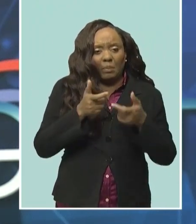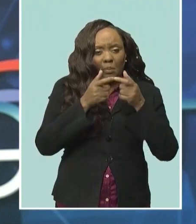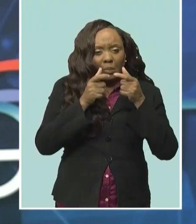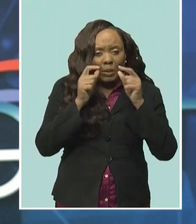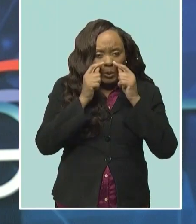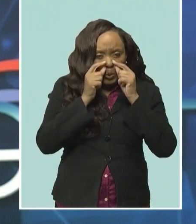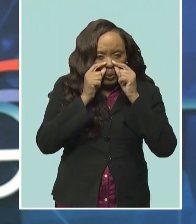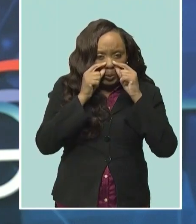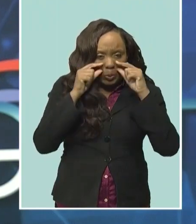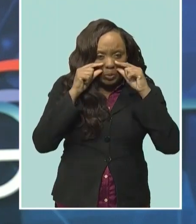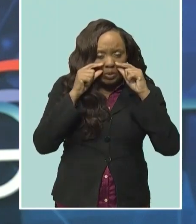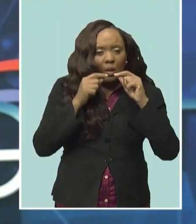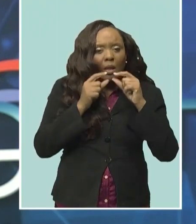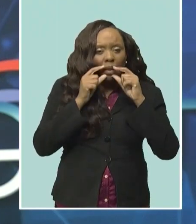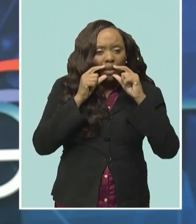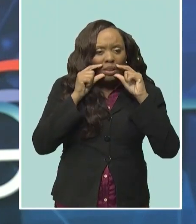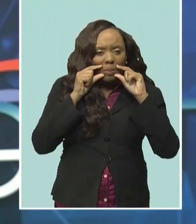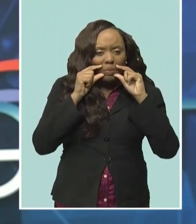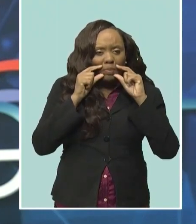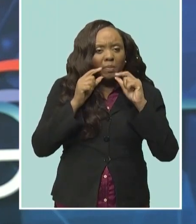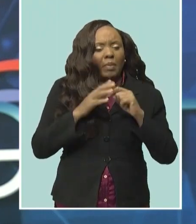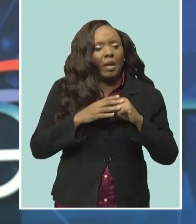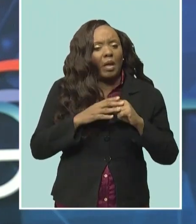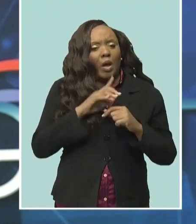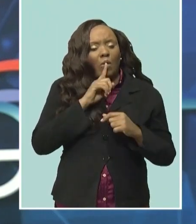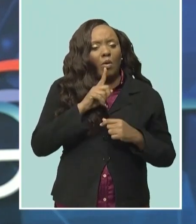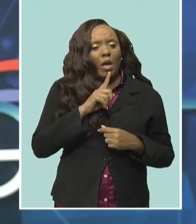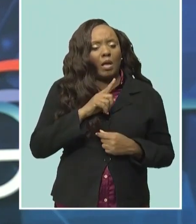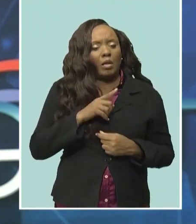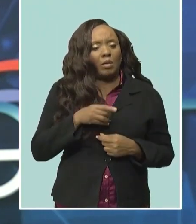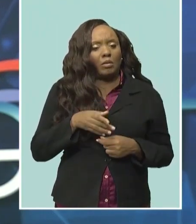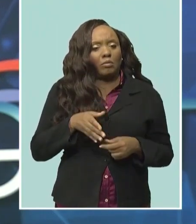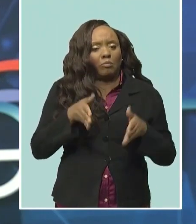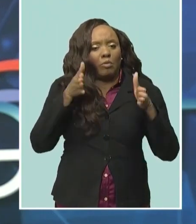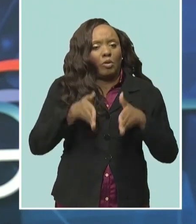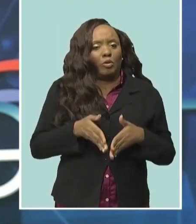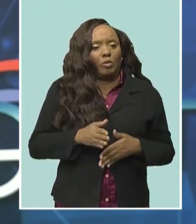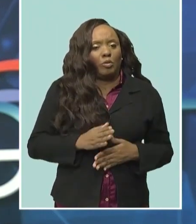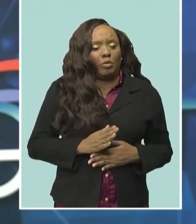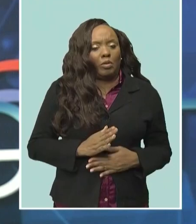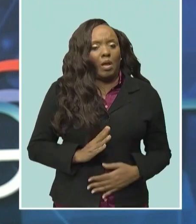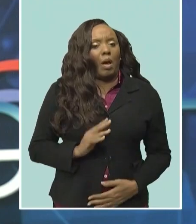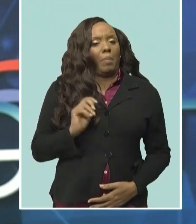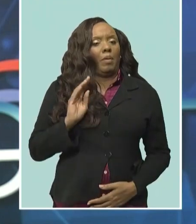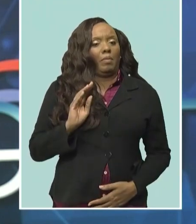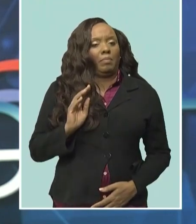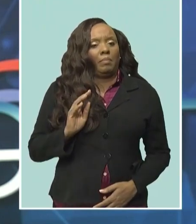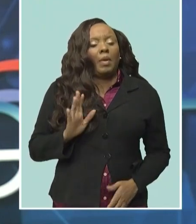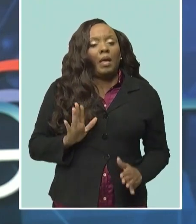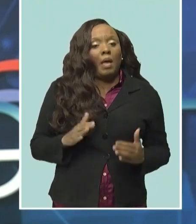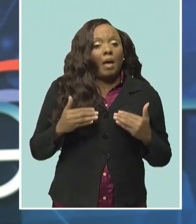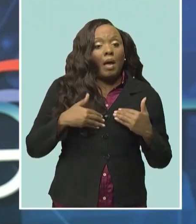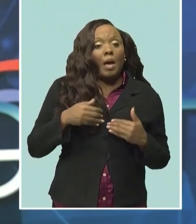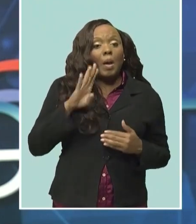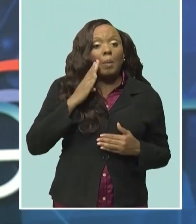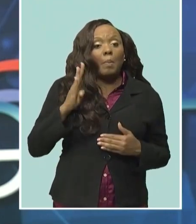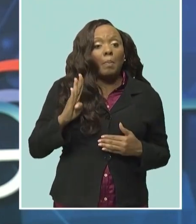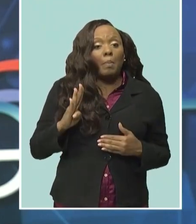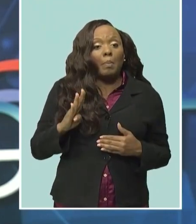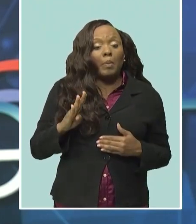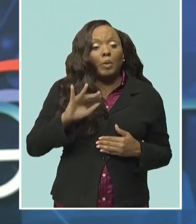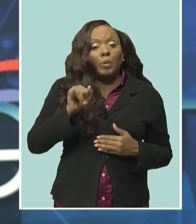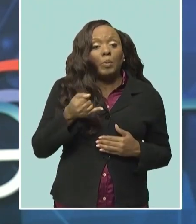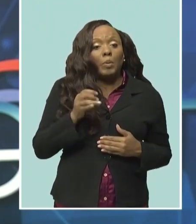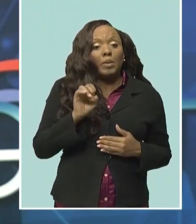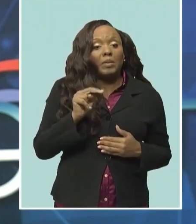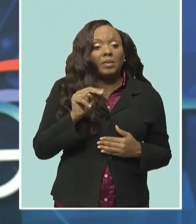thick lips, and an erect appearance. He was last seen wearing a baby blue 3/4 jeans and a pair of grey Timberland sneakers,